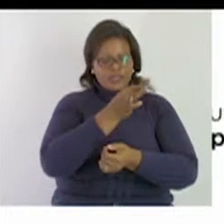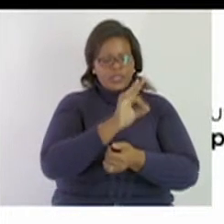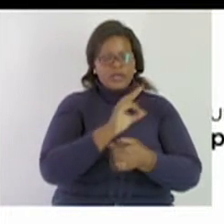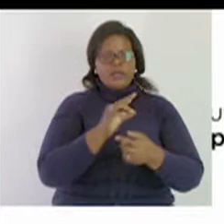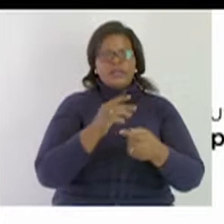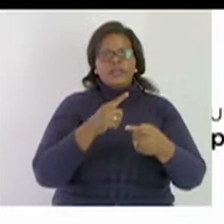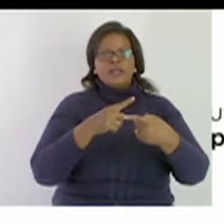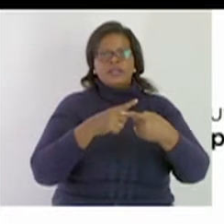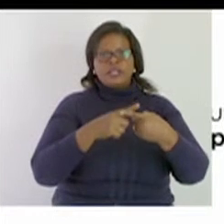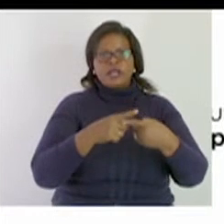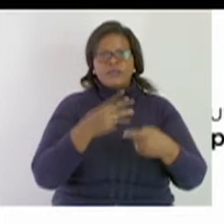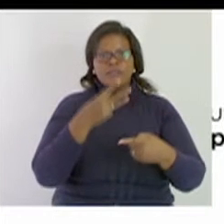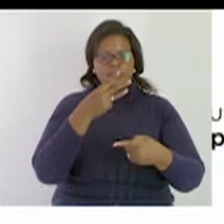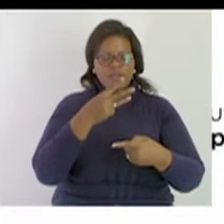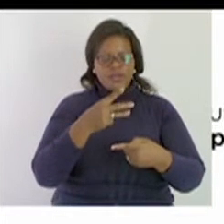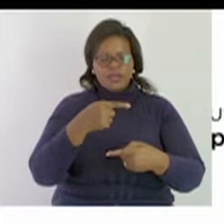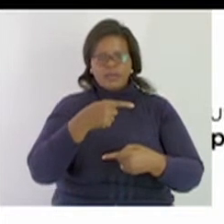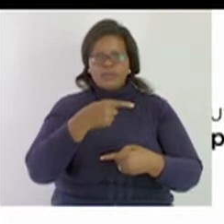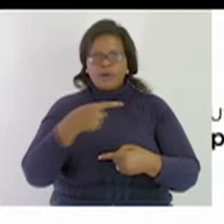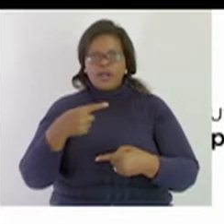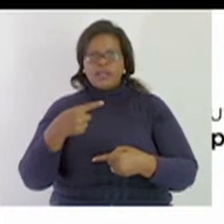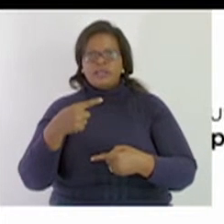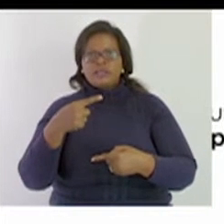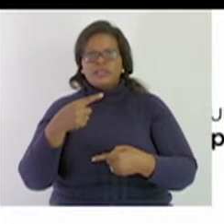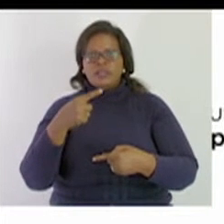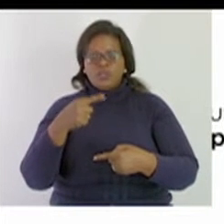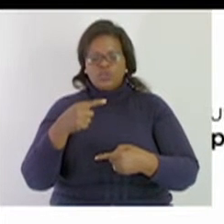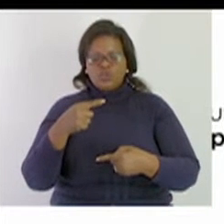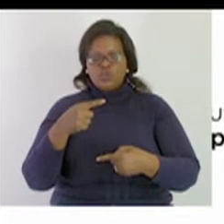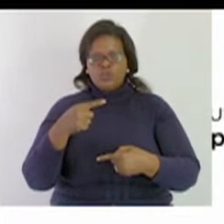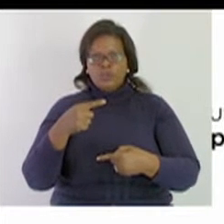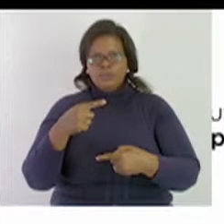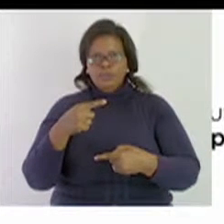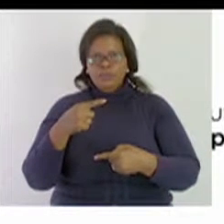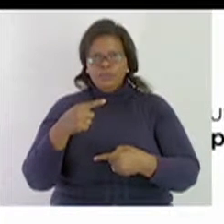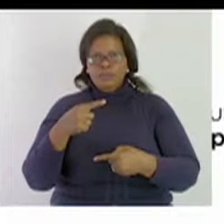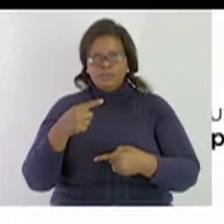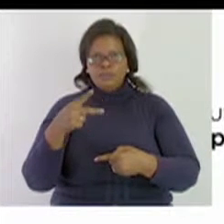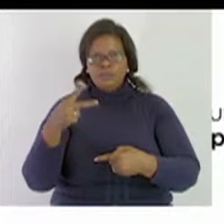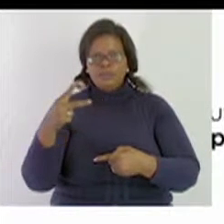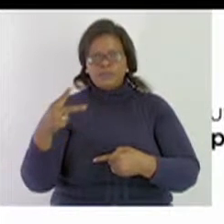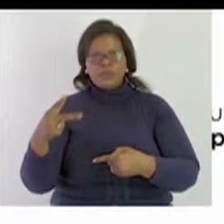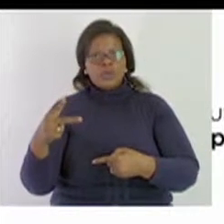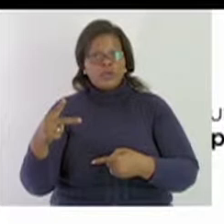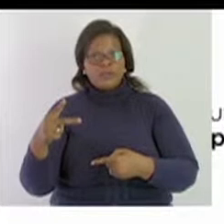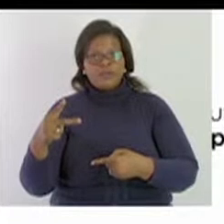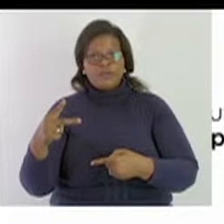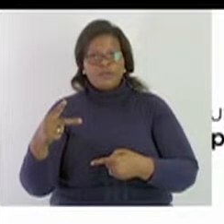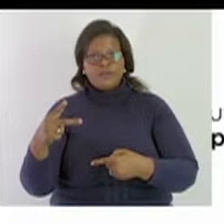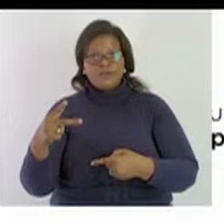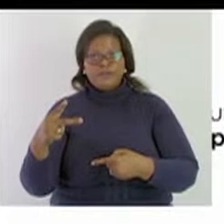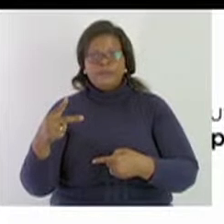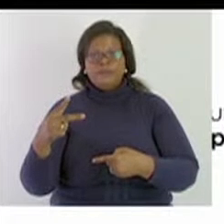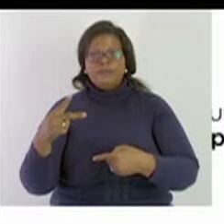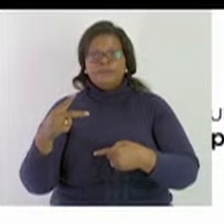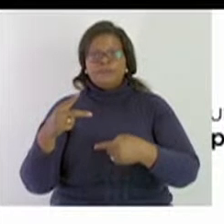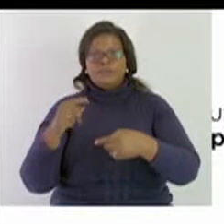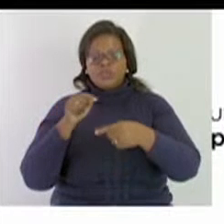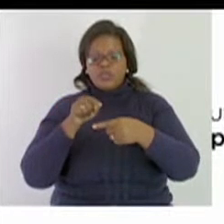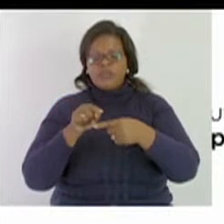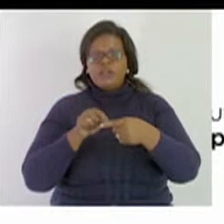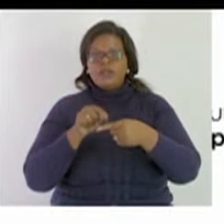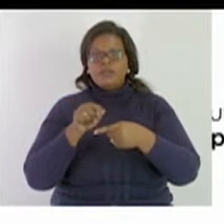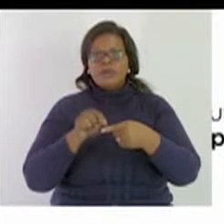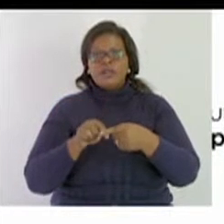times 3 minus, and the answer to the operation brackets is 12 divided